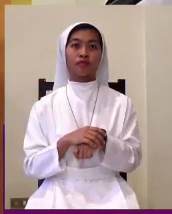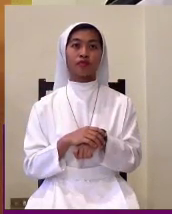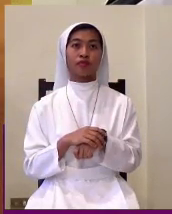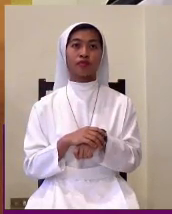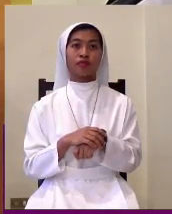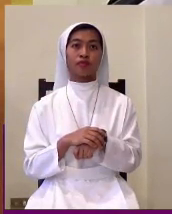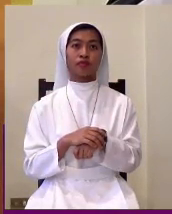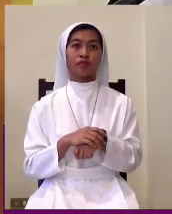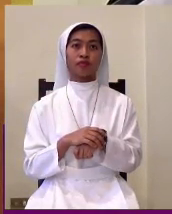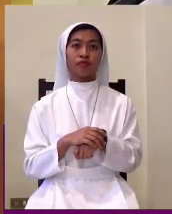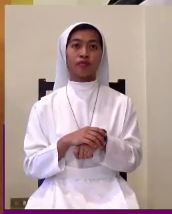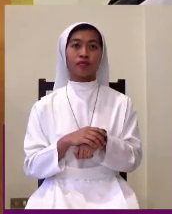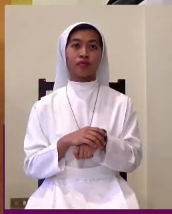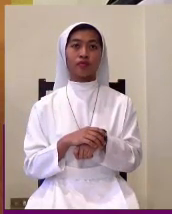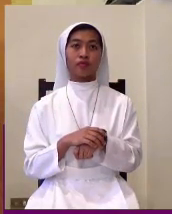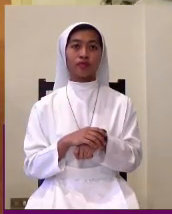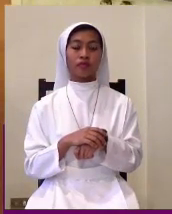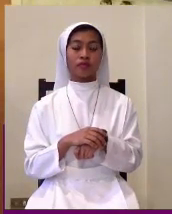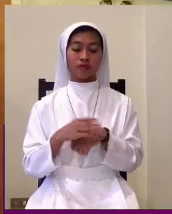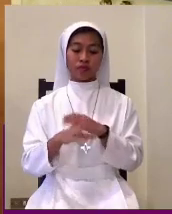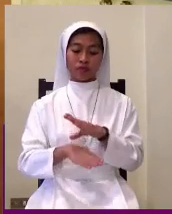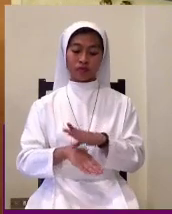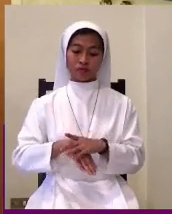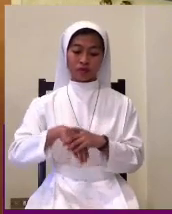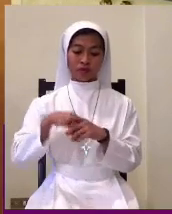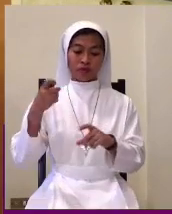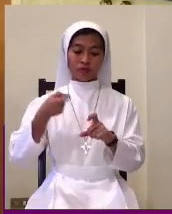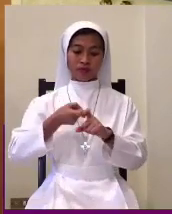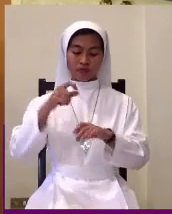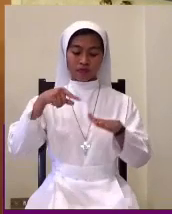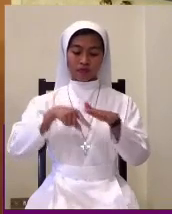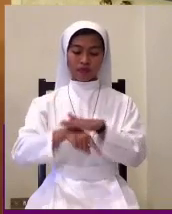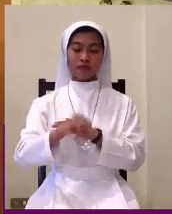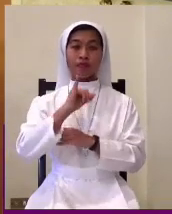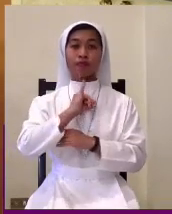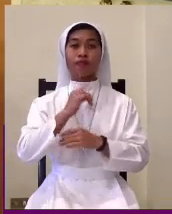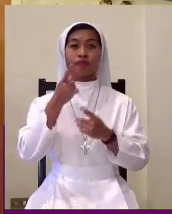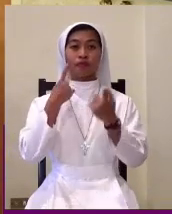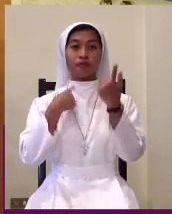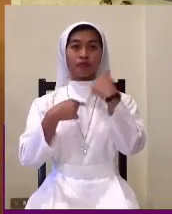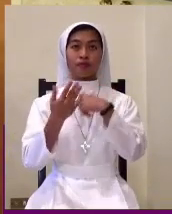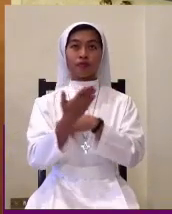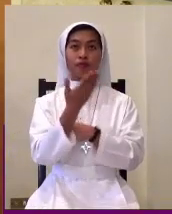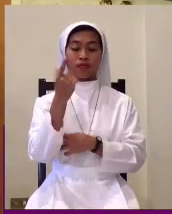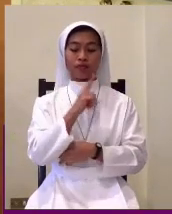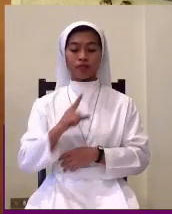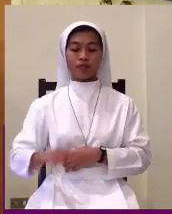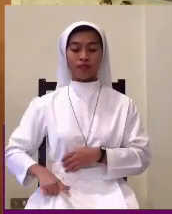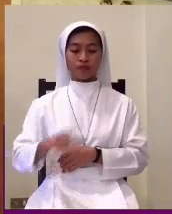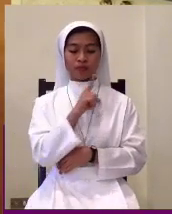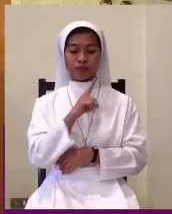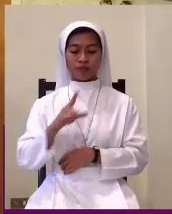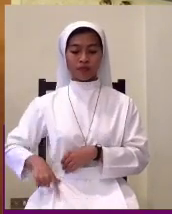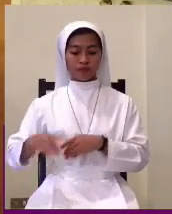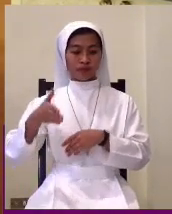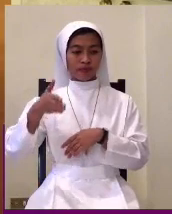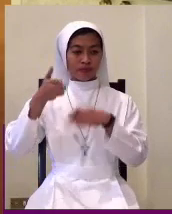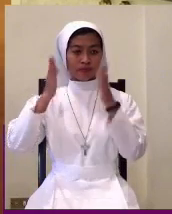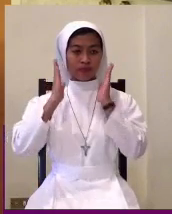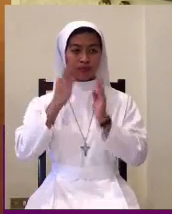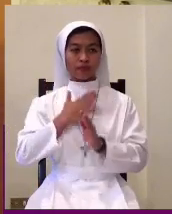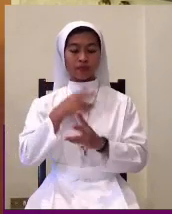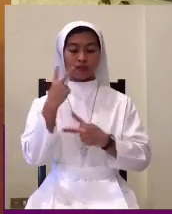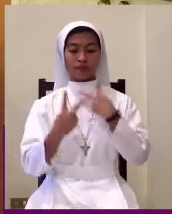redemption. Out of my depths I cry to you, O Lord. Lord, hear my voice. Let